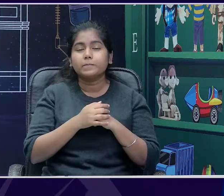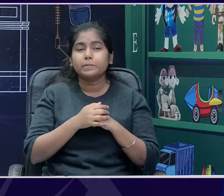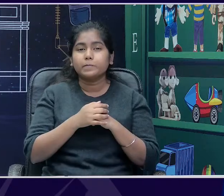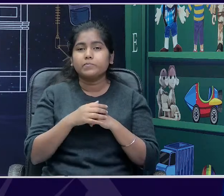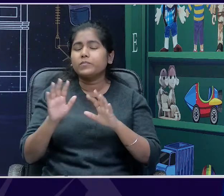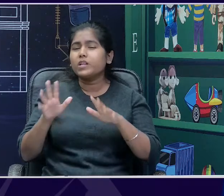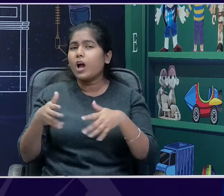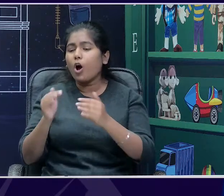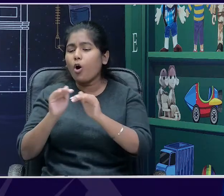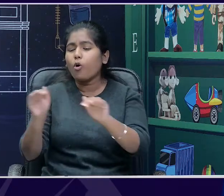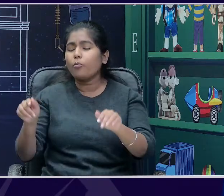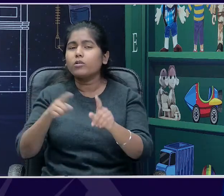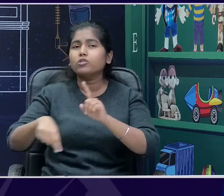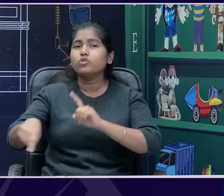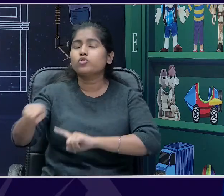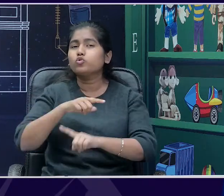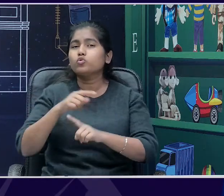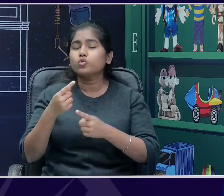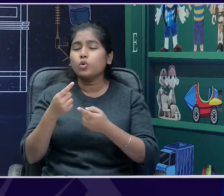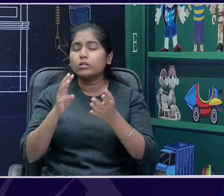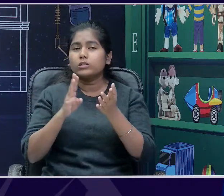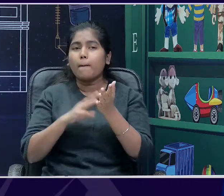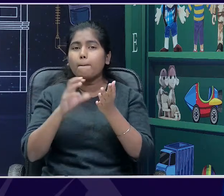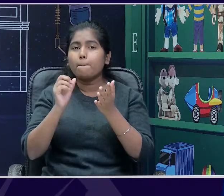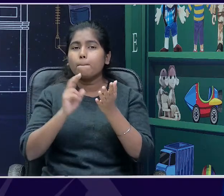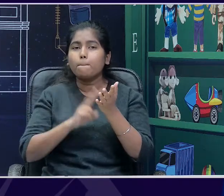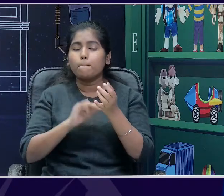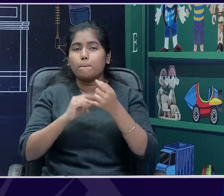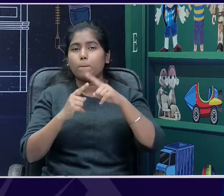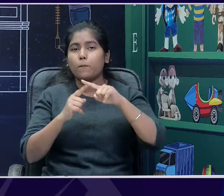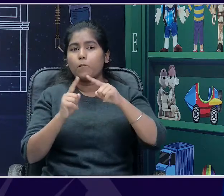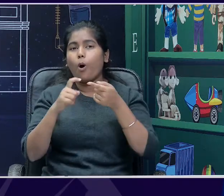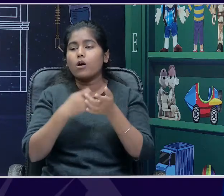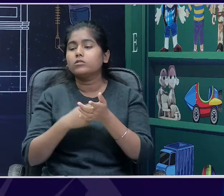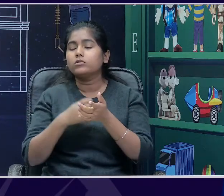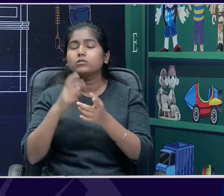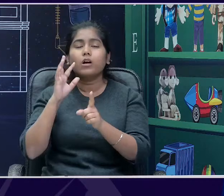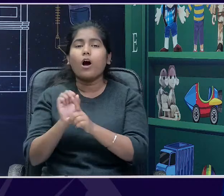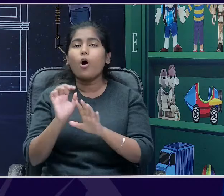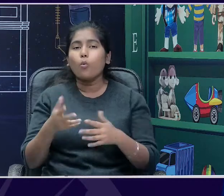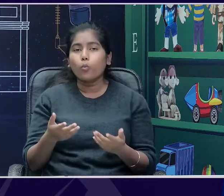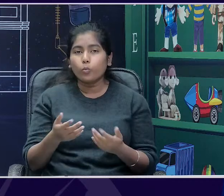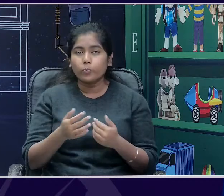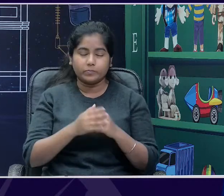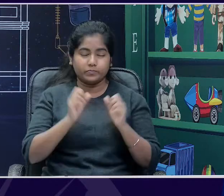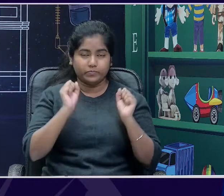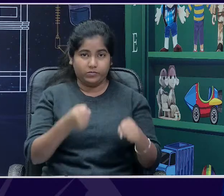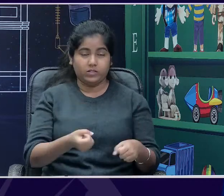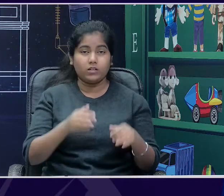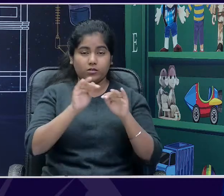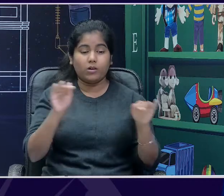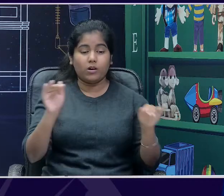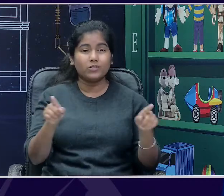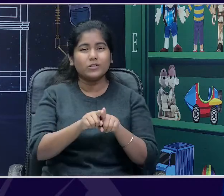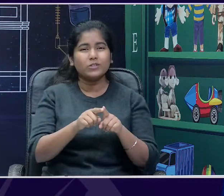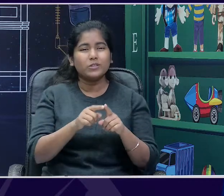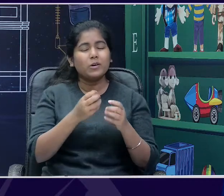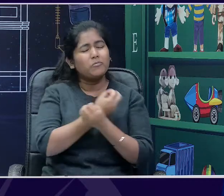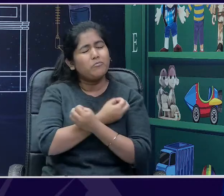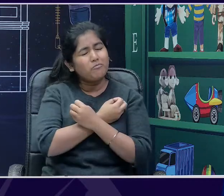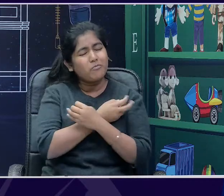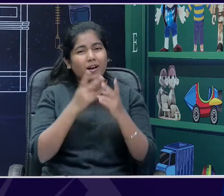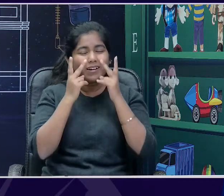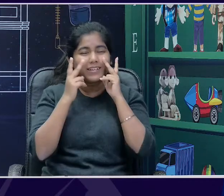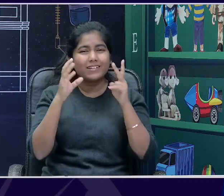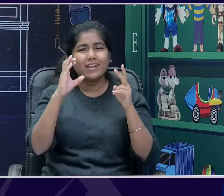the Okay, monster our in kids, someone? Our kids from their childhood, they watch so many cartoon networks